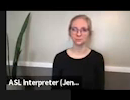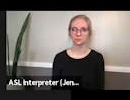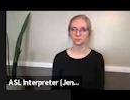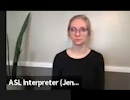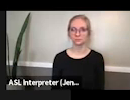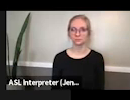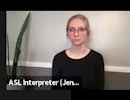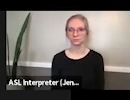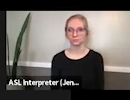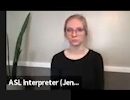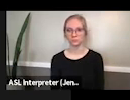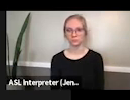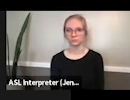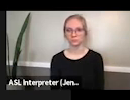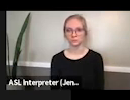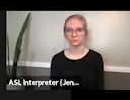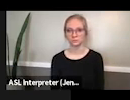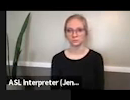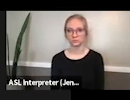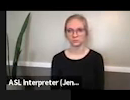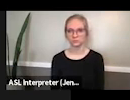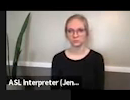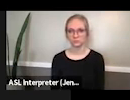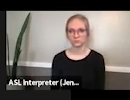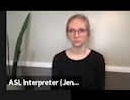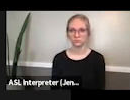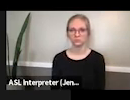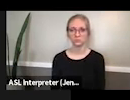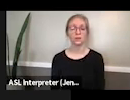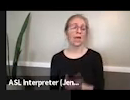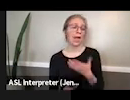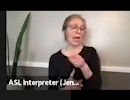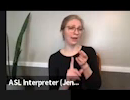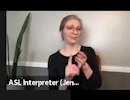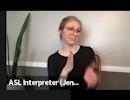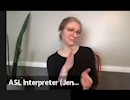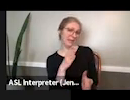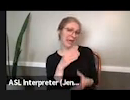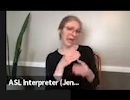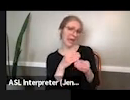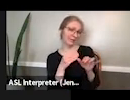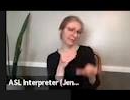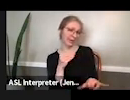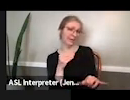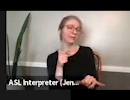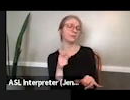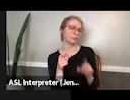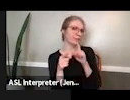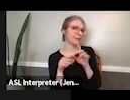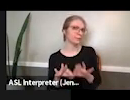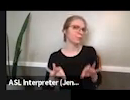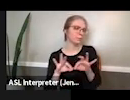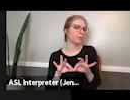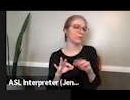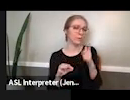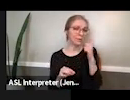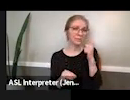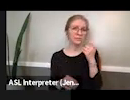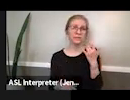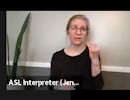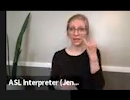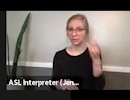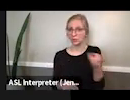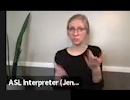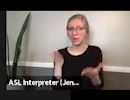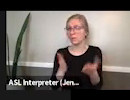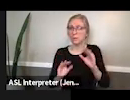Thank you, Kirby, for your question. I think that really is important because maybe for those of you who don't have experience in